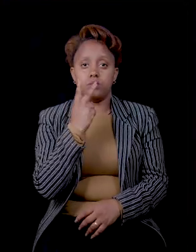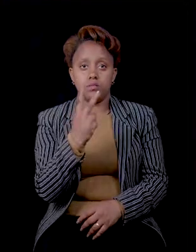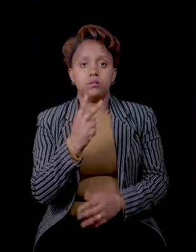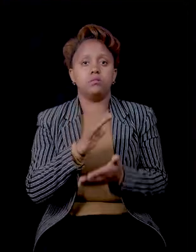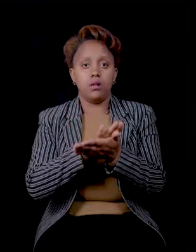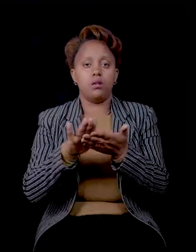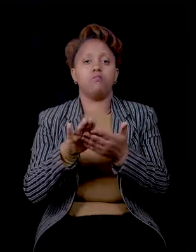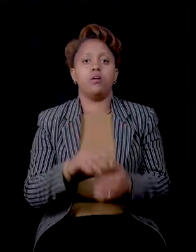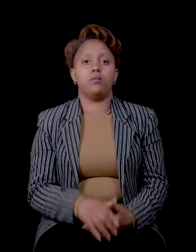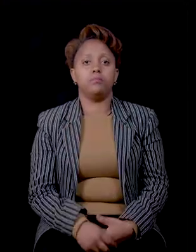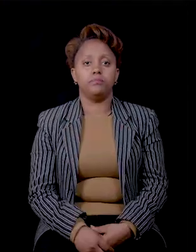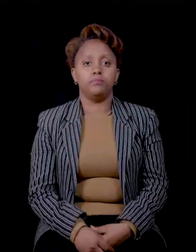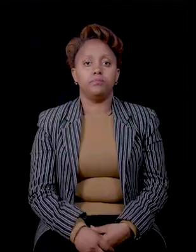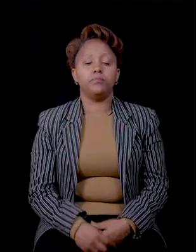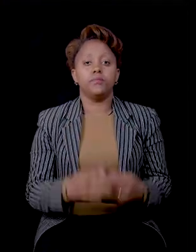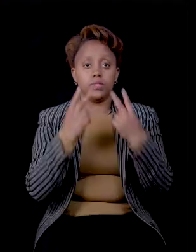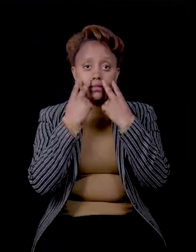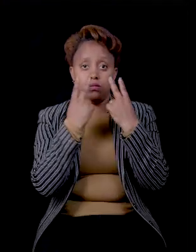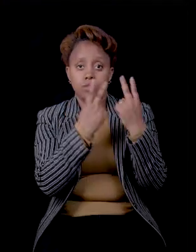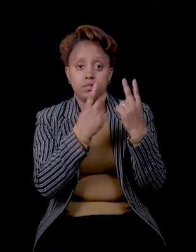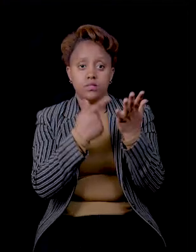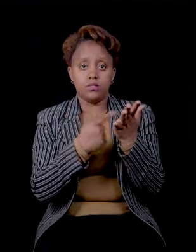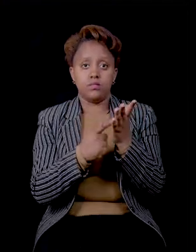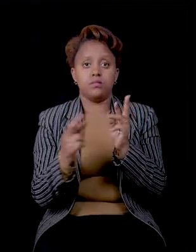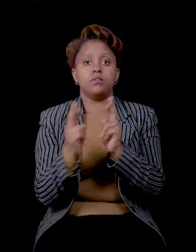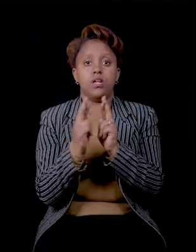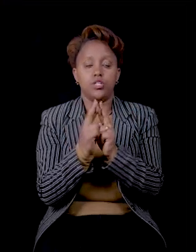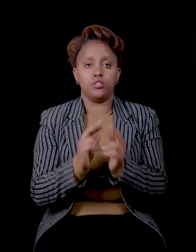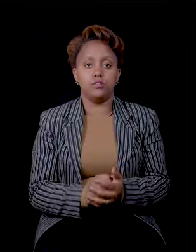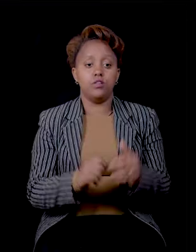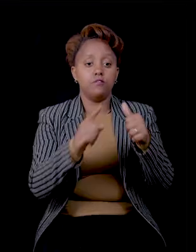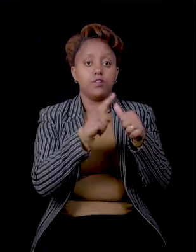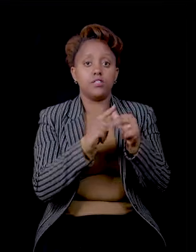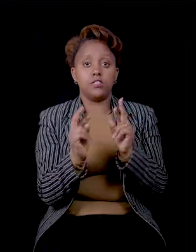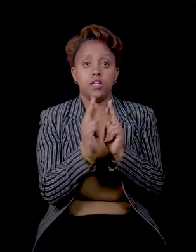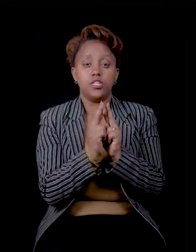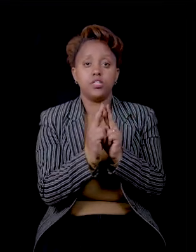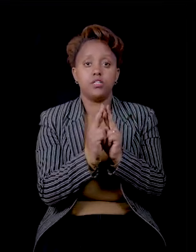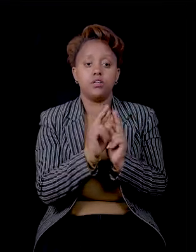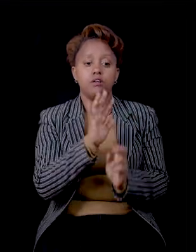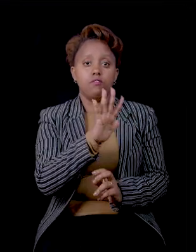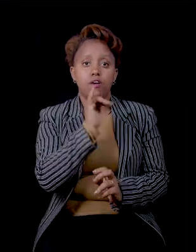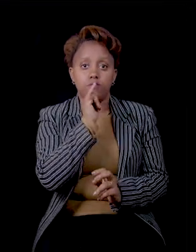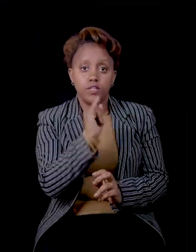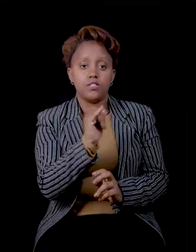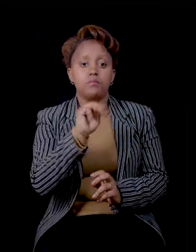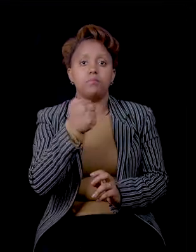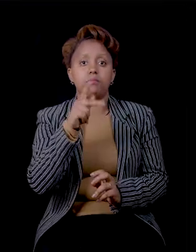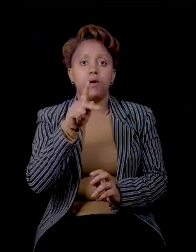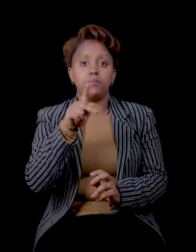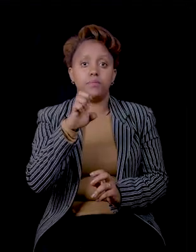to clarify what that means. Let's see these relations. In the first relation, 5 is